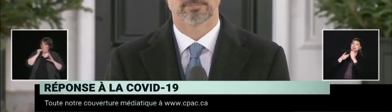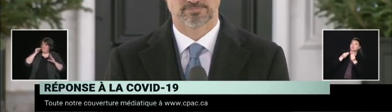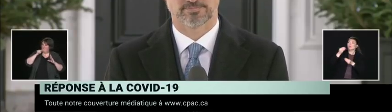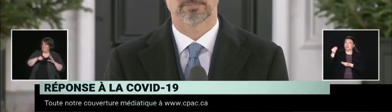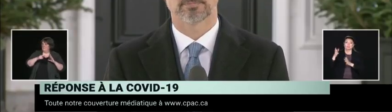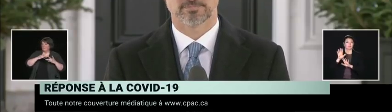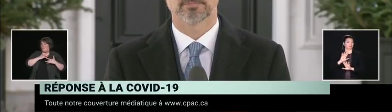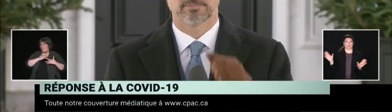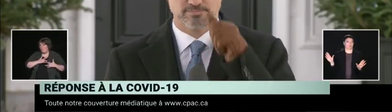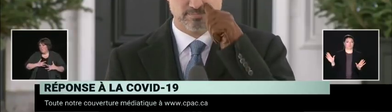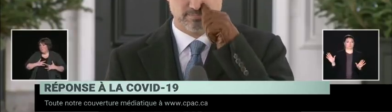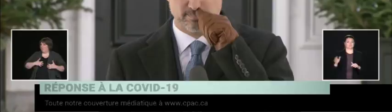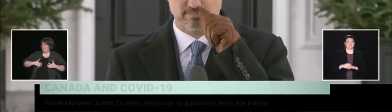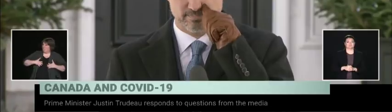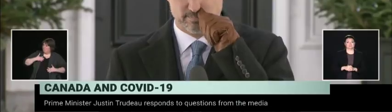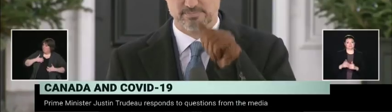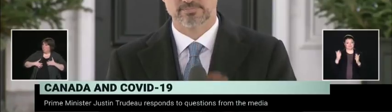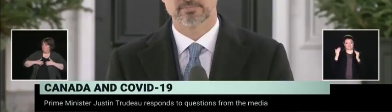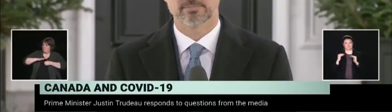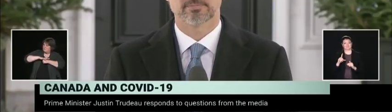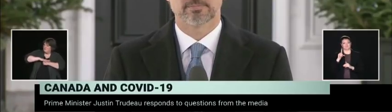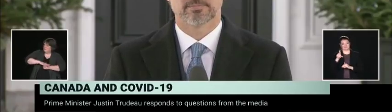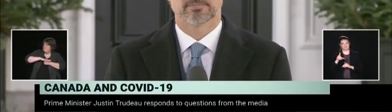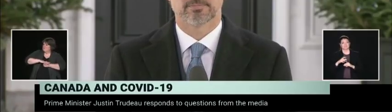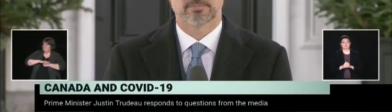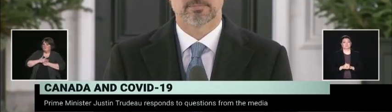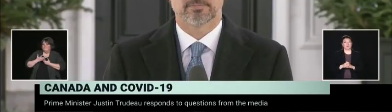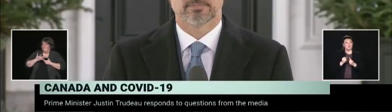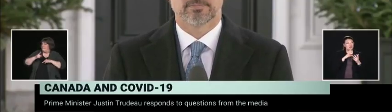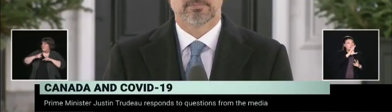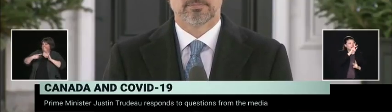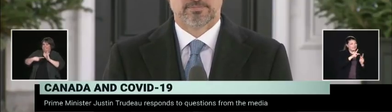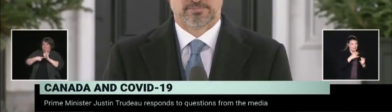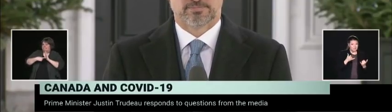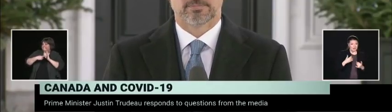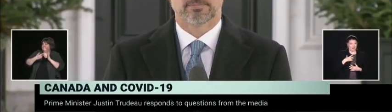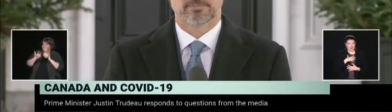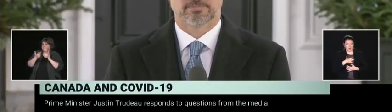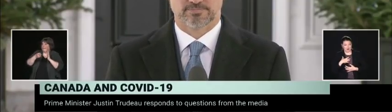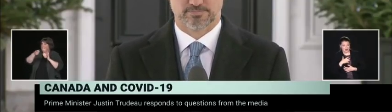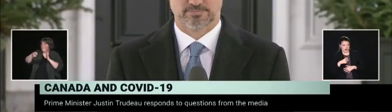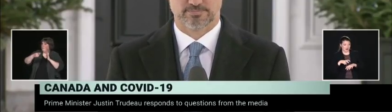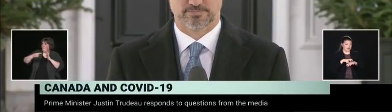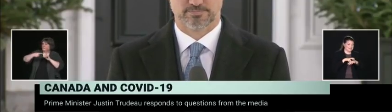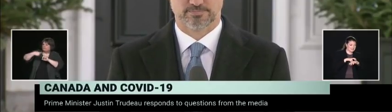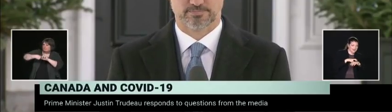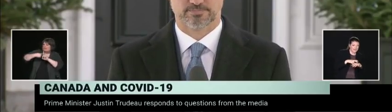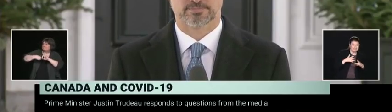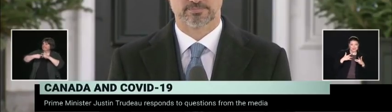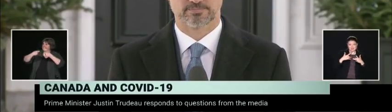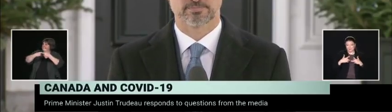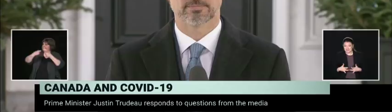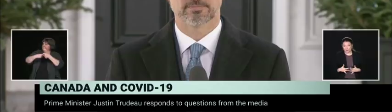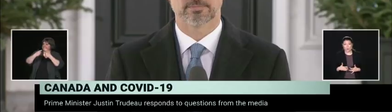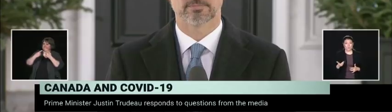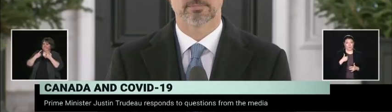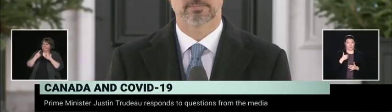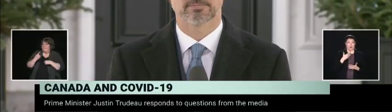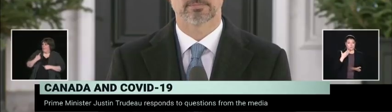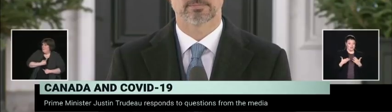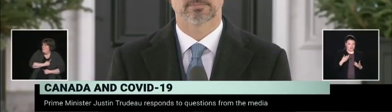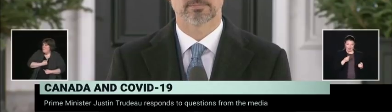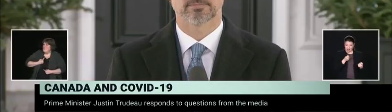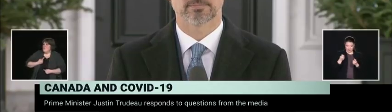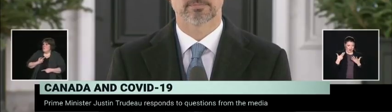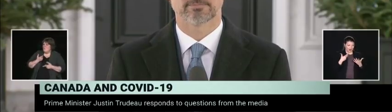anxiety, and stress, whether it's because they can't figure out how to pay their upcoming bills, they're dealing with COVID-19 on their own, or